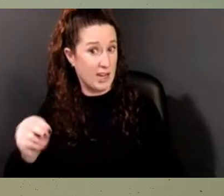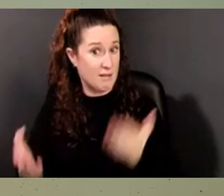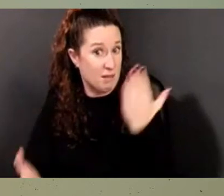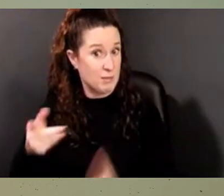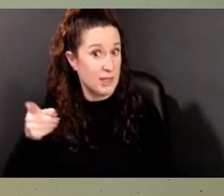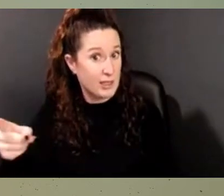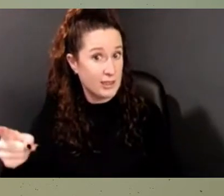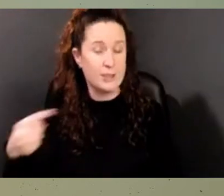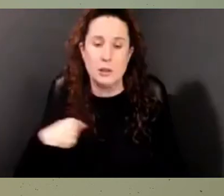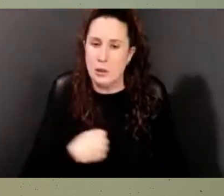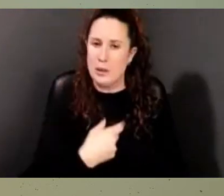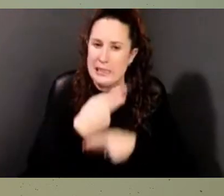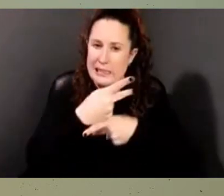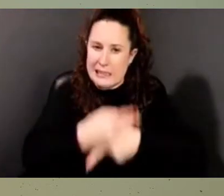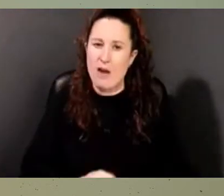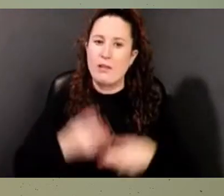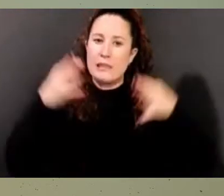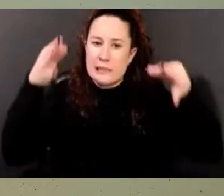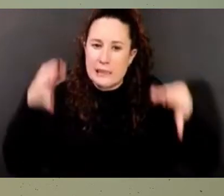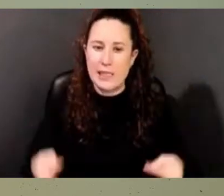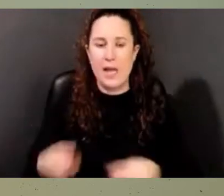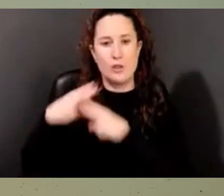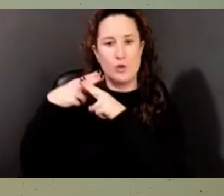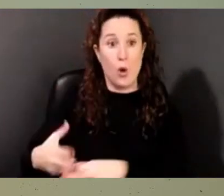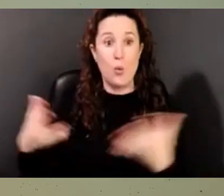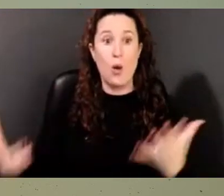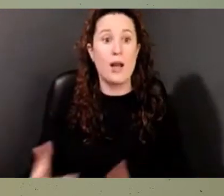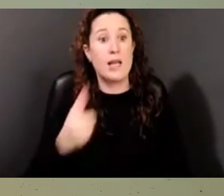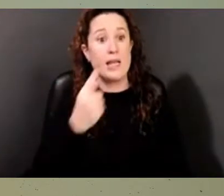decided to name it the African Burial Ground.